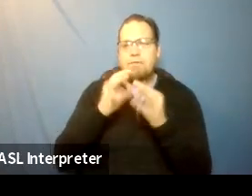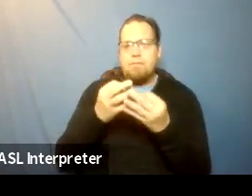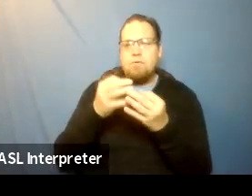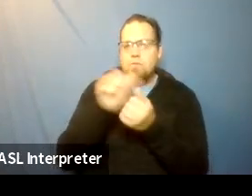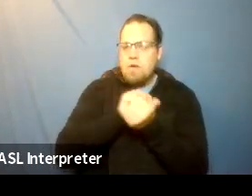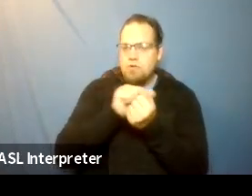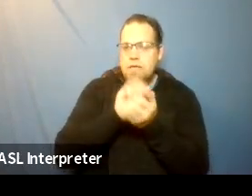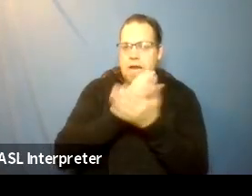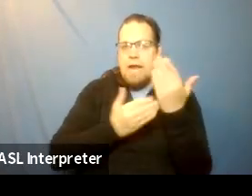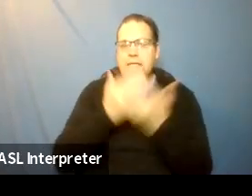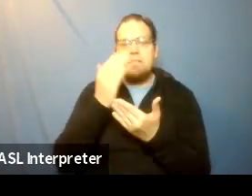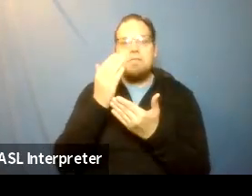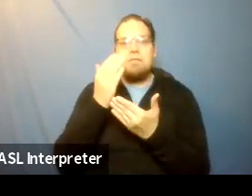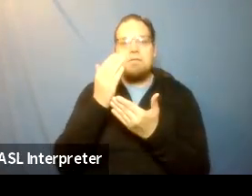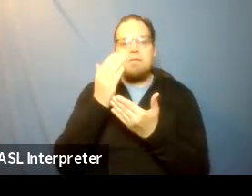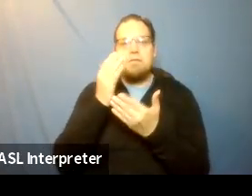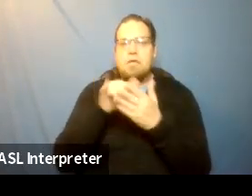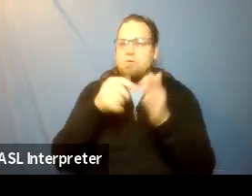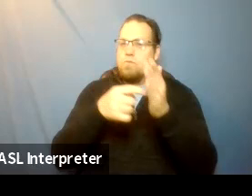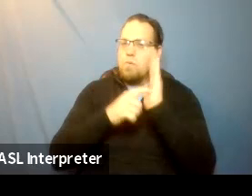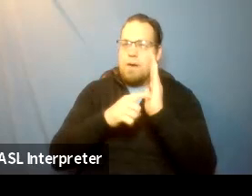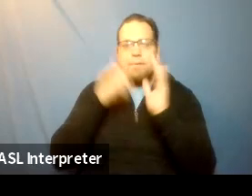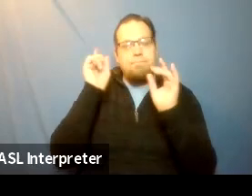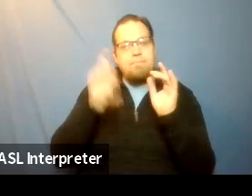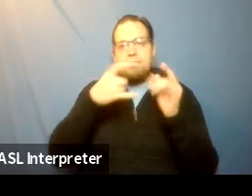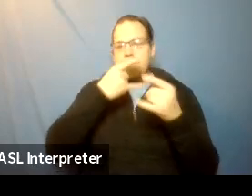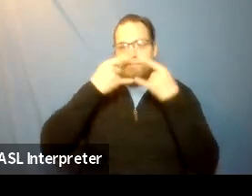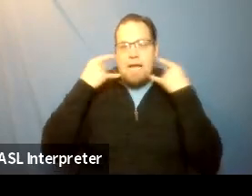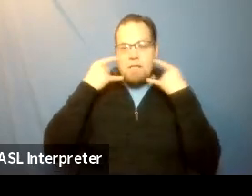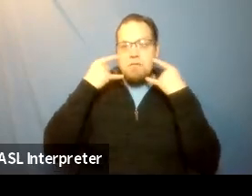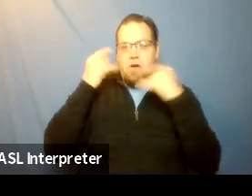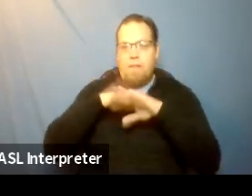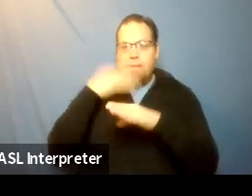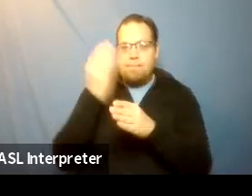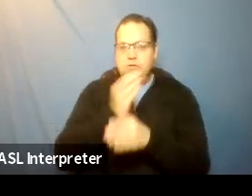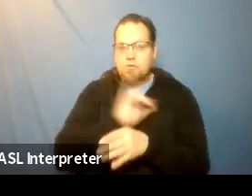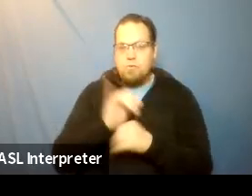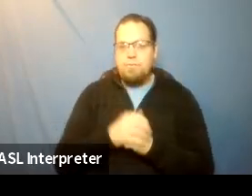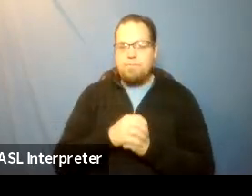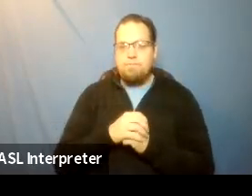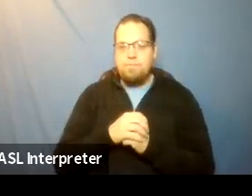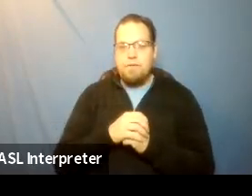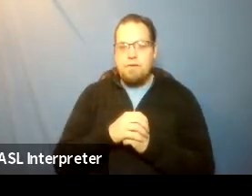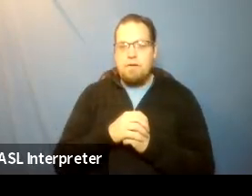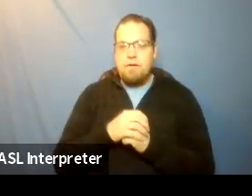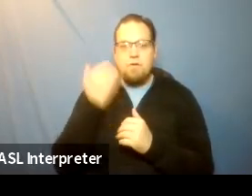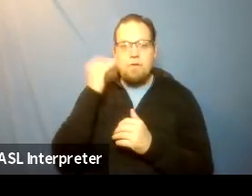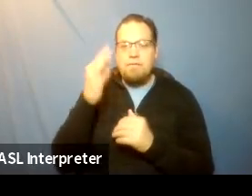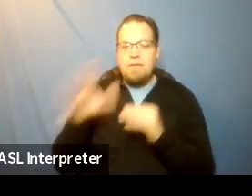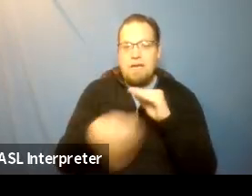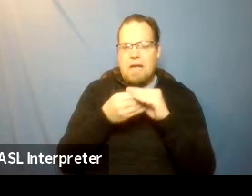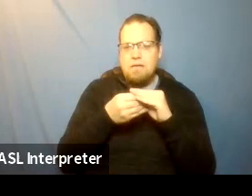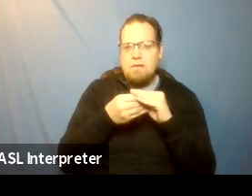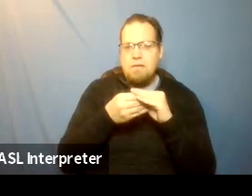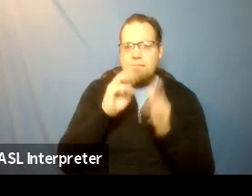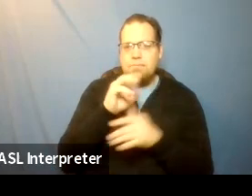wash their hands, and there's a requirement of wearing the mask while you're there. So I don't know if you have anything else to add on that, Matt, but that's what I